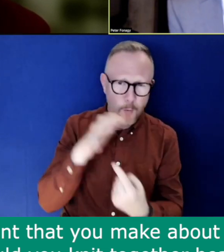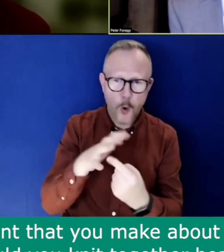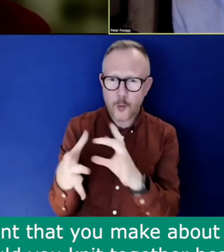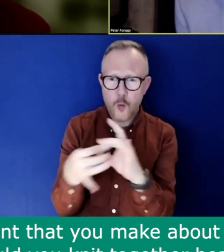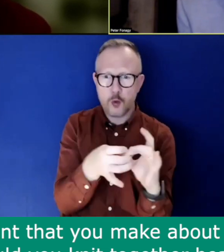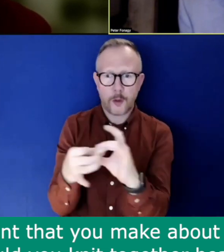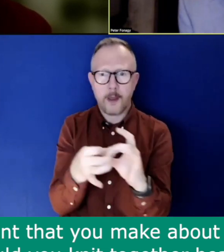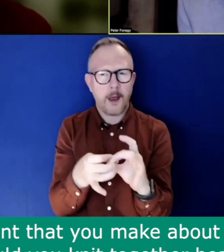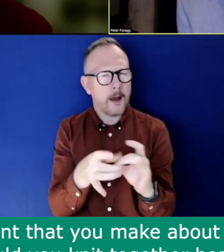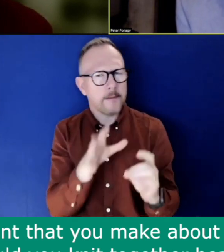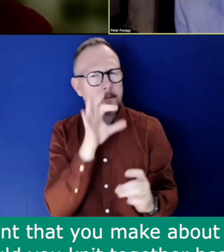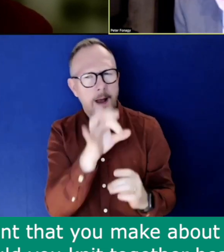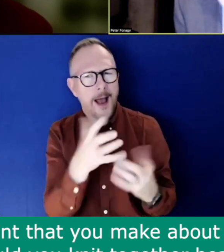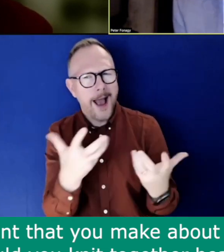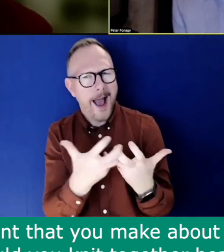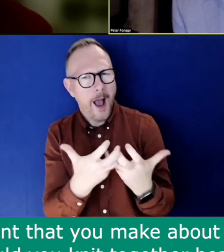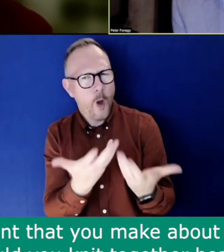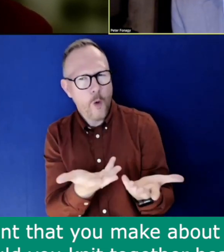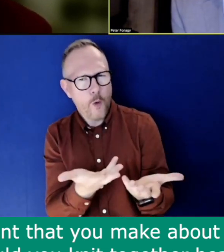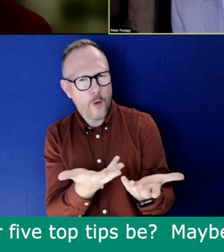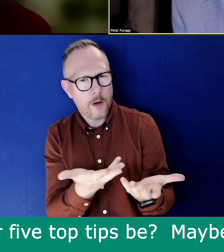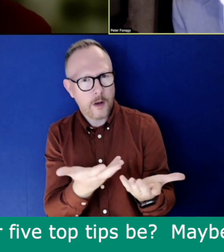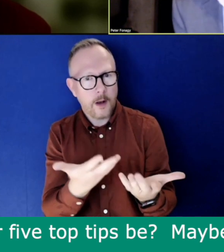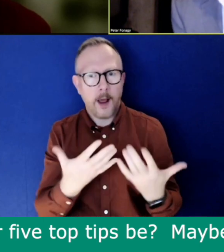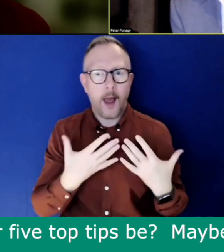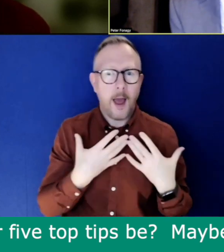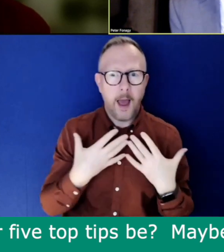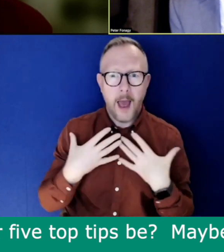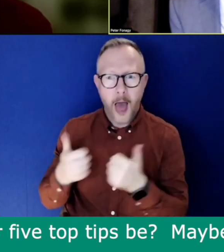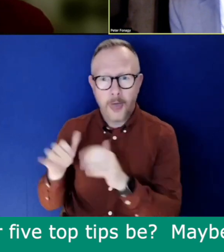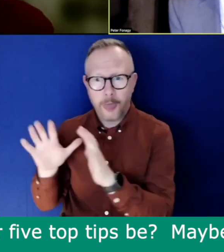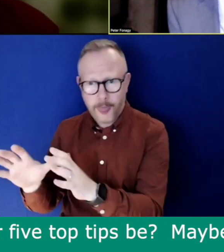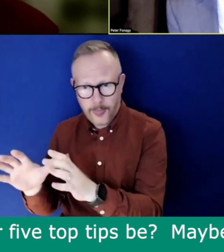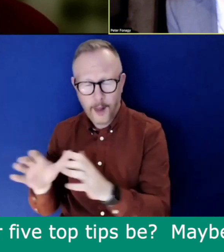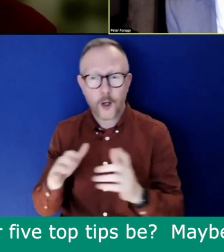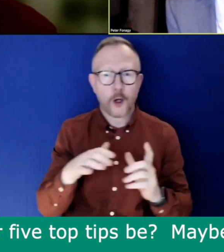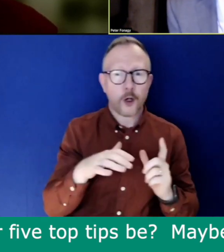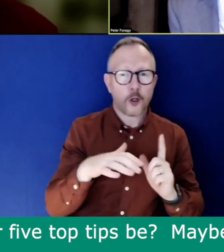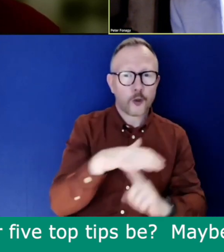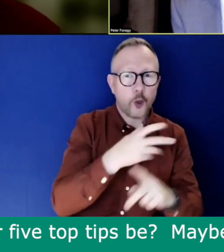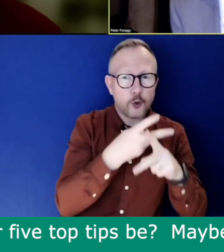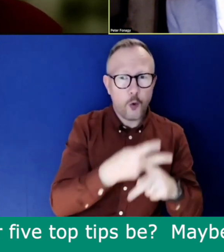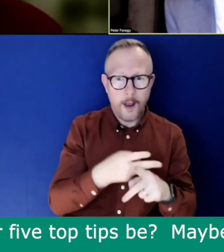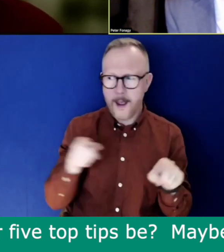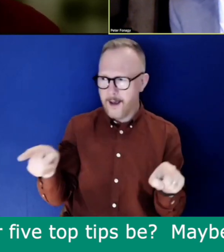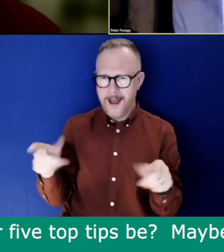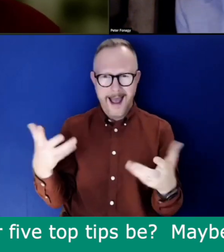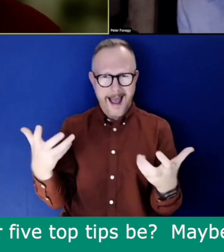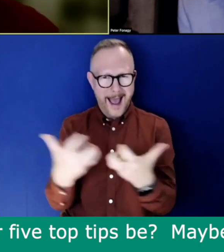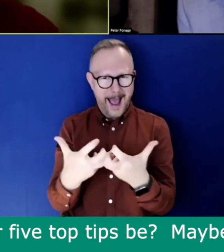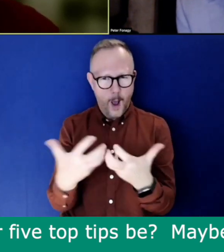knit together health and social care? What would your 5 top tips be? Maybe 3 top tips.